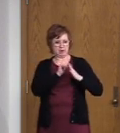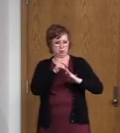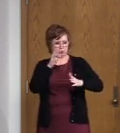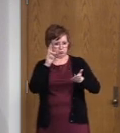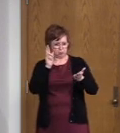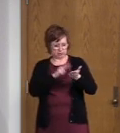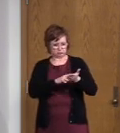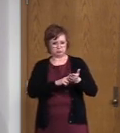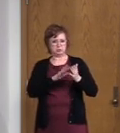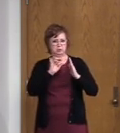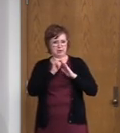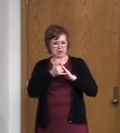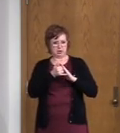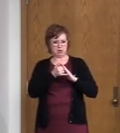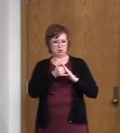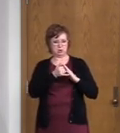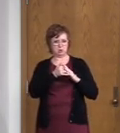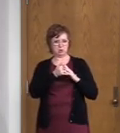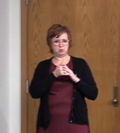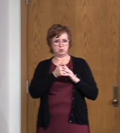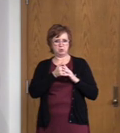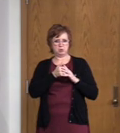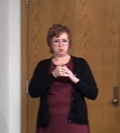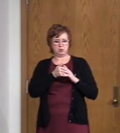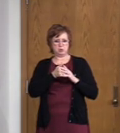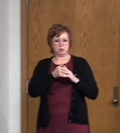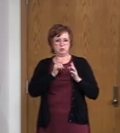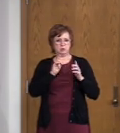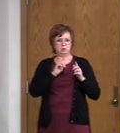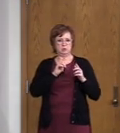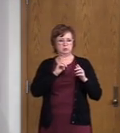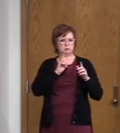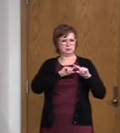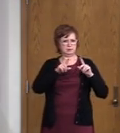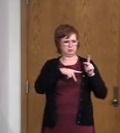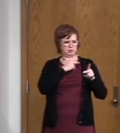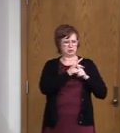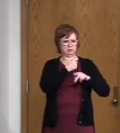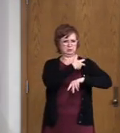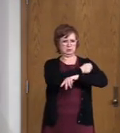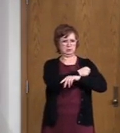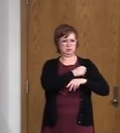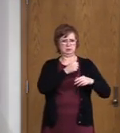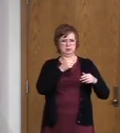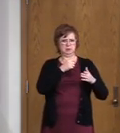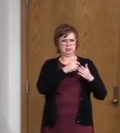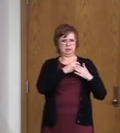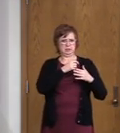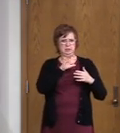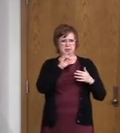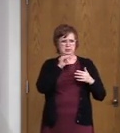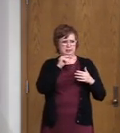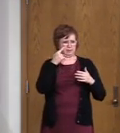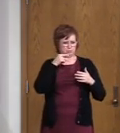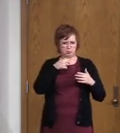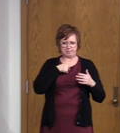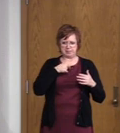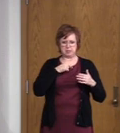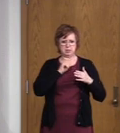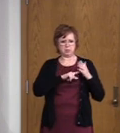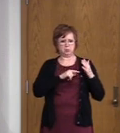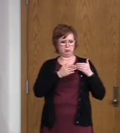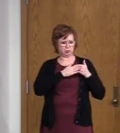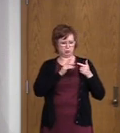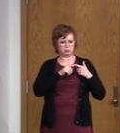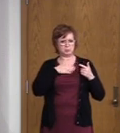appointment, what different types of immunization clinics are available to you, and where to find and how to find the closest one to you.